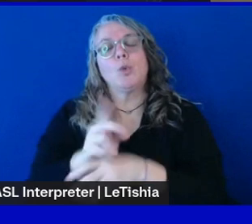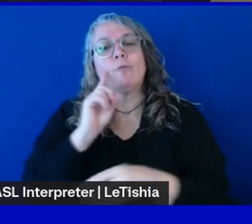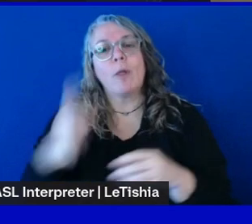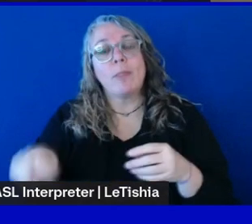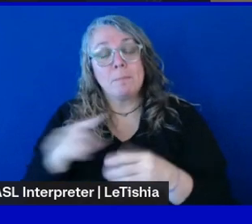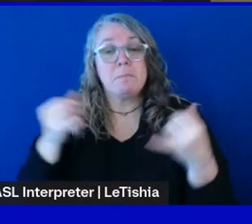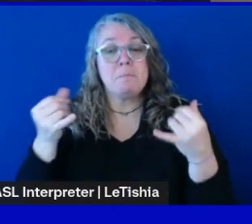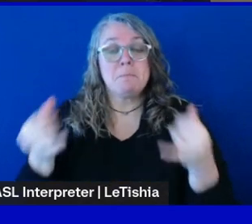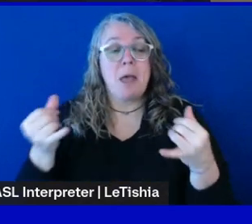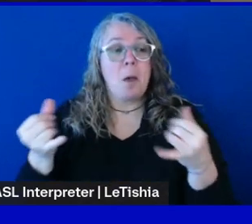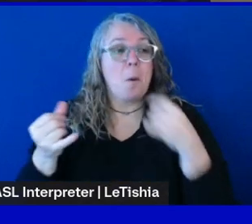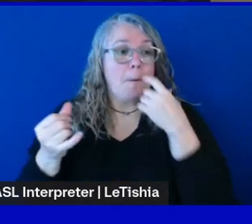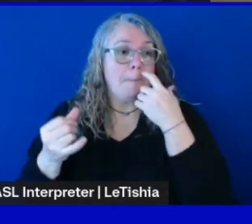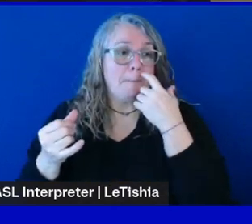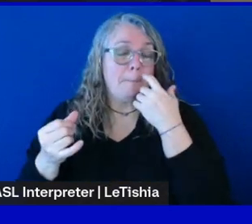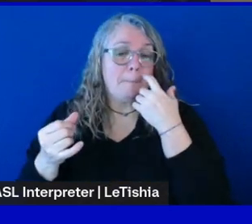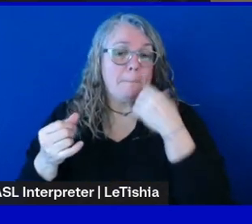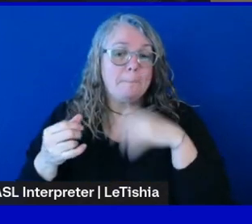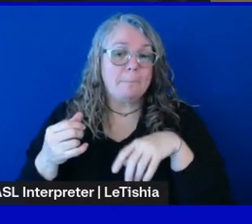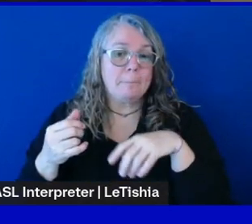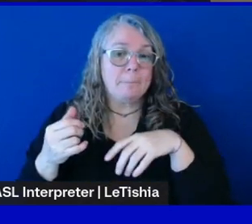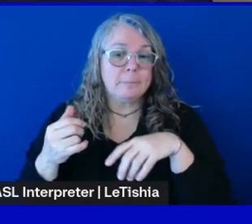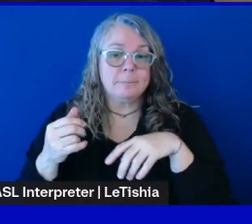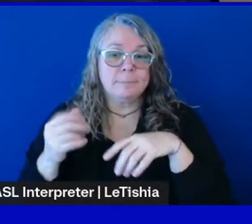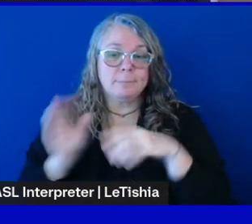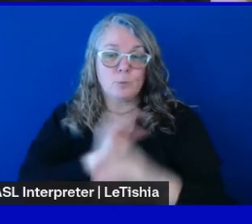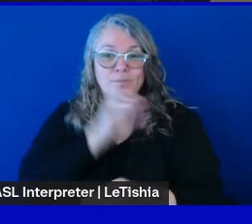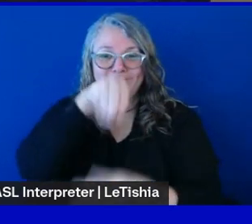currently injecting secrets in